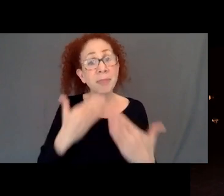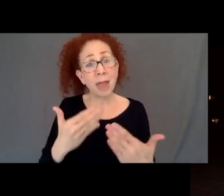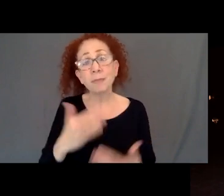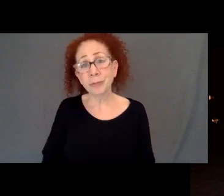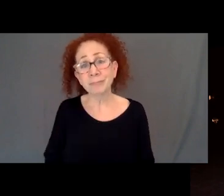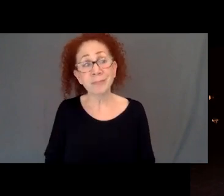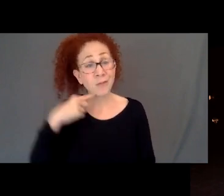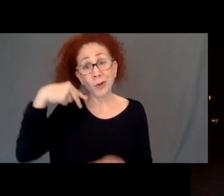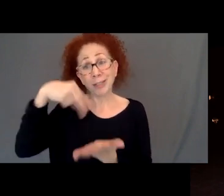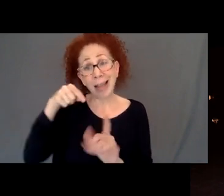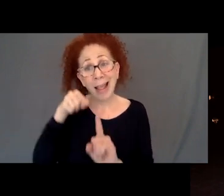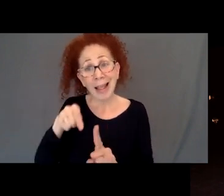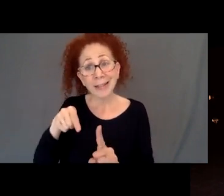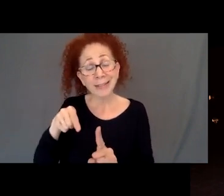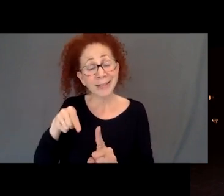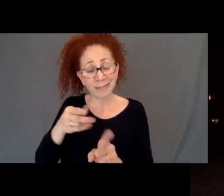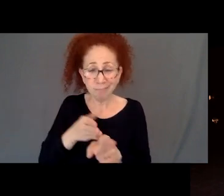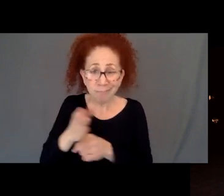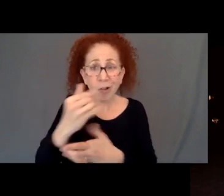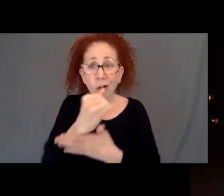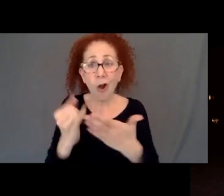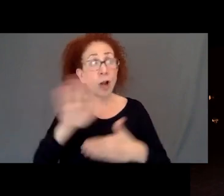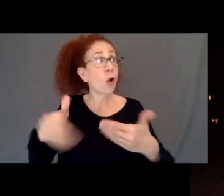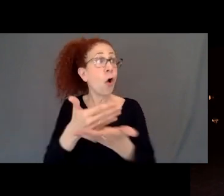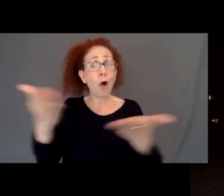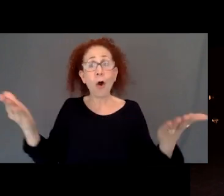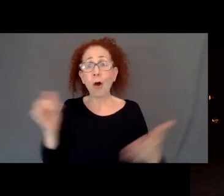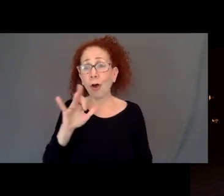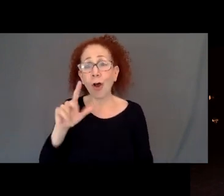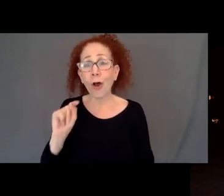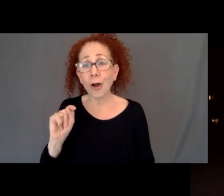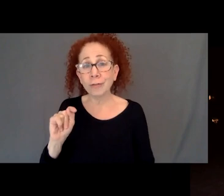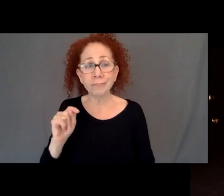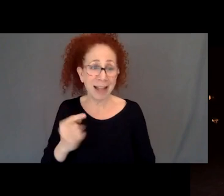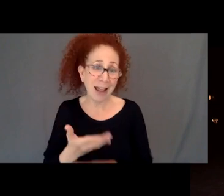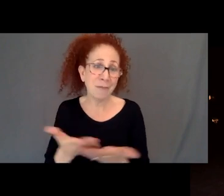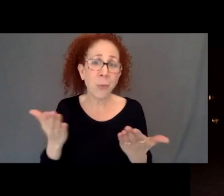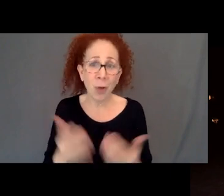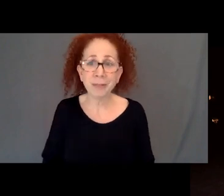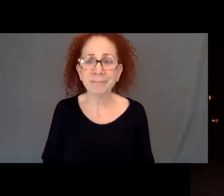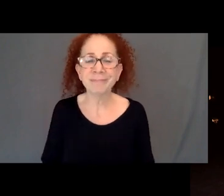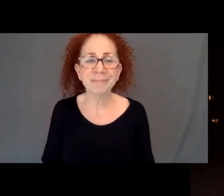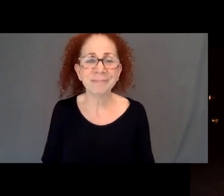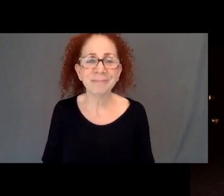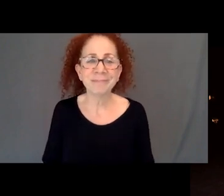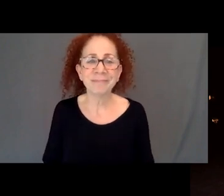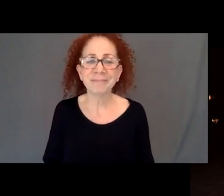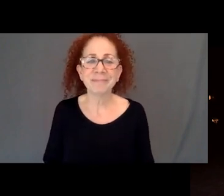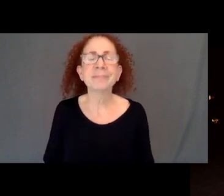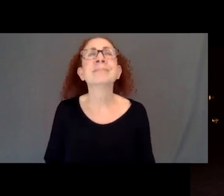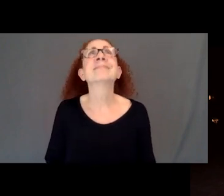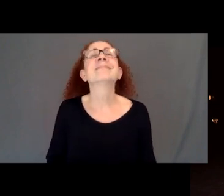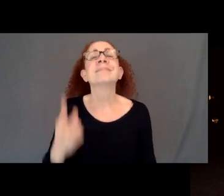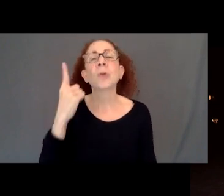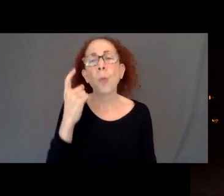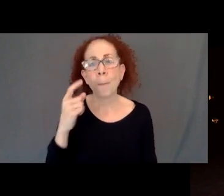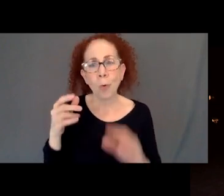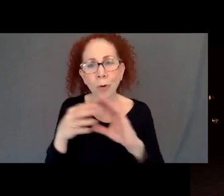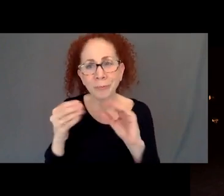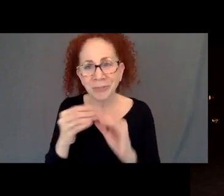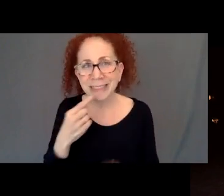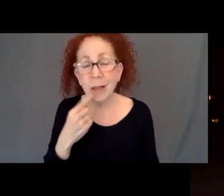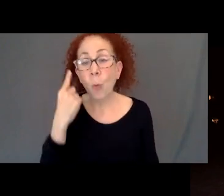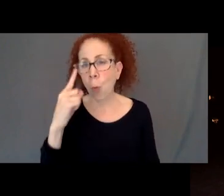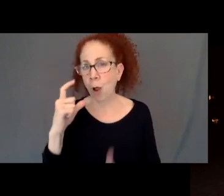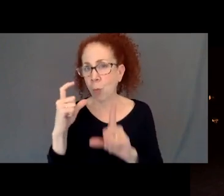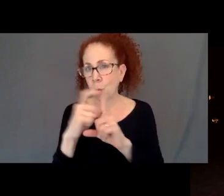for dance and this art form and all art forms and everyone. It's, yeah, I just wanted to say this one word.